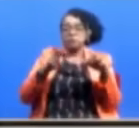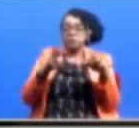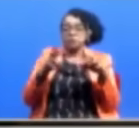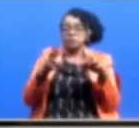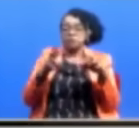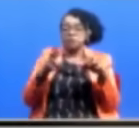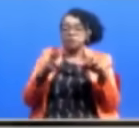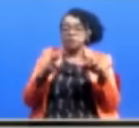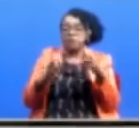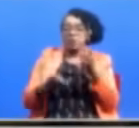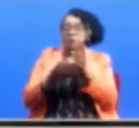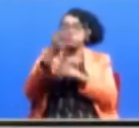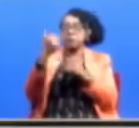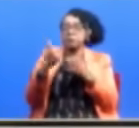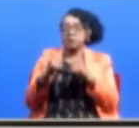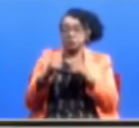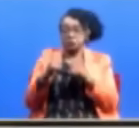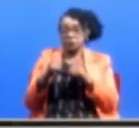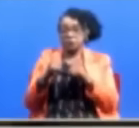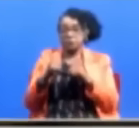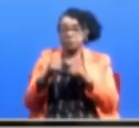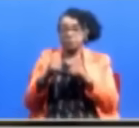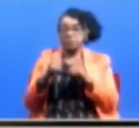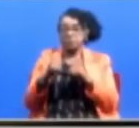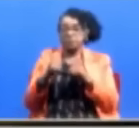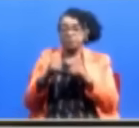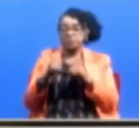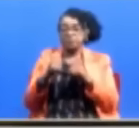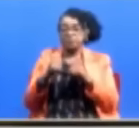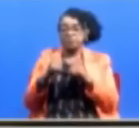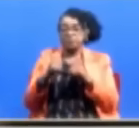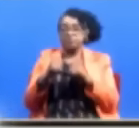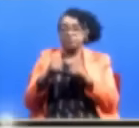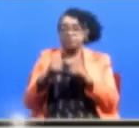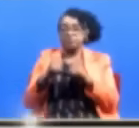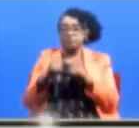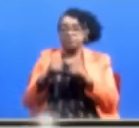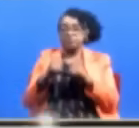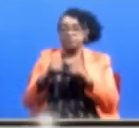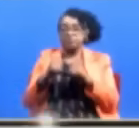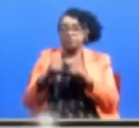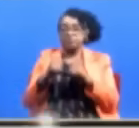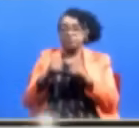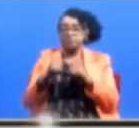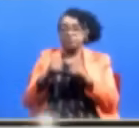forensic analysis is yet to be completed as part of the investigation.